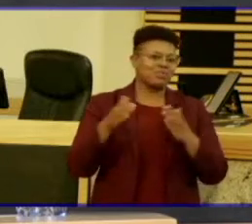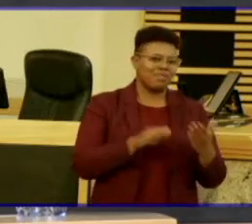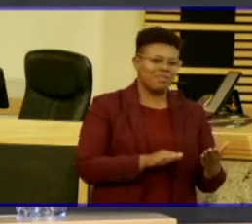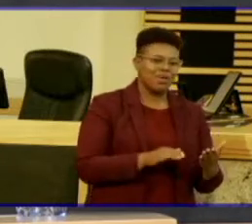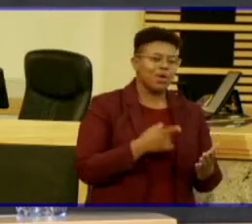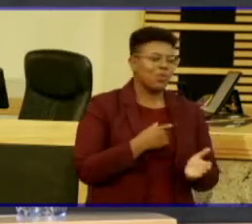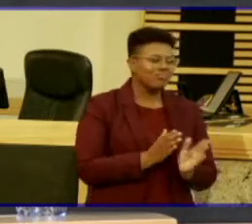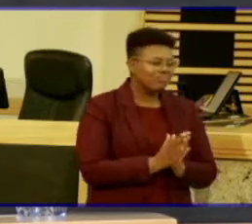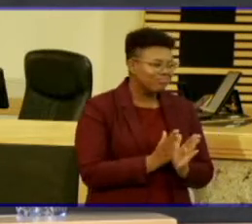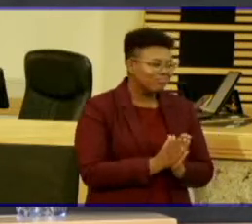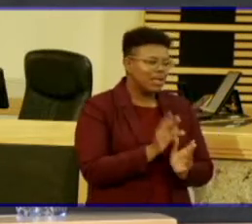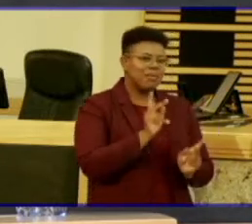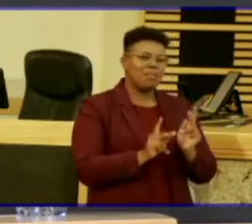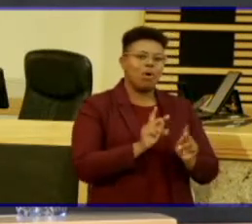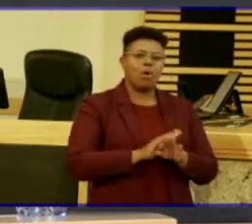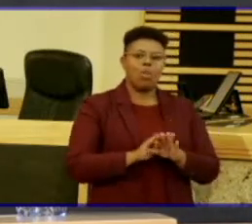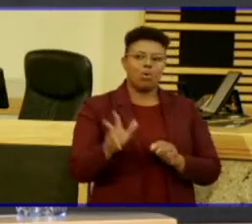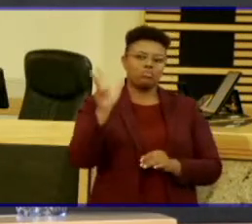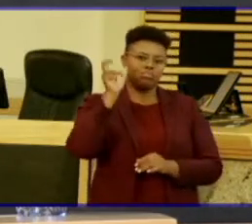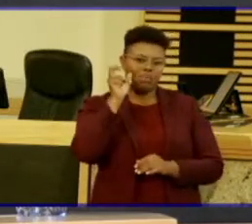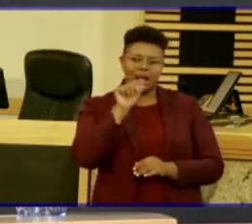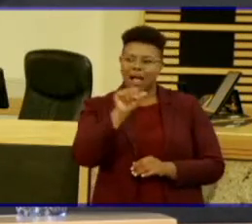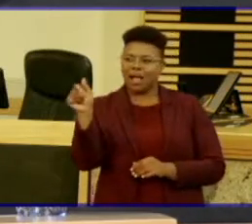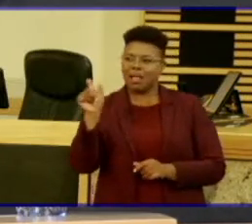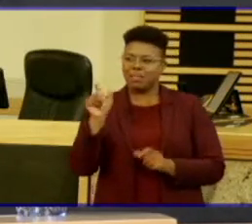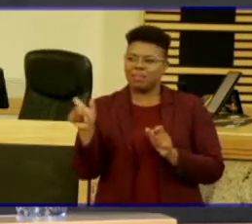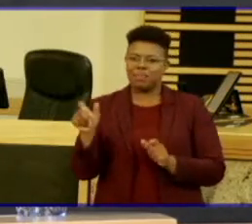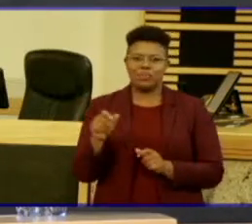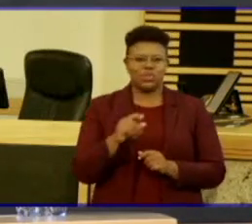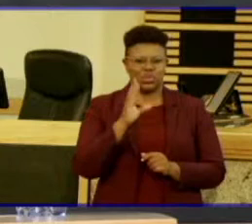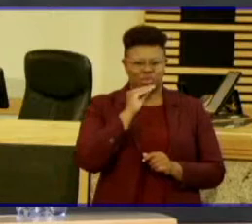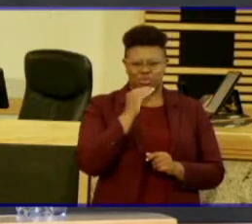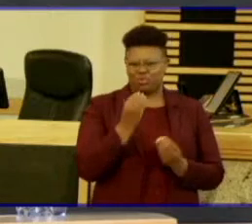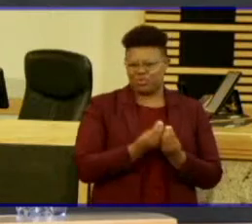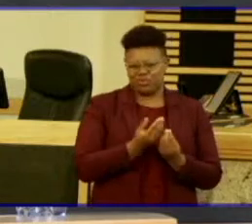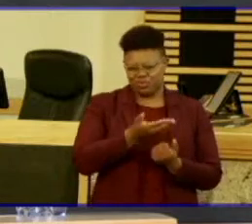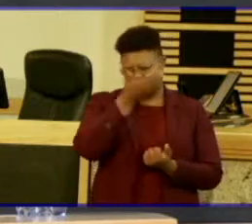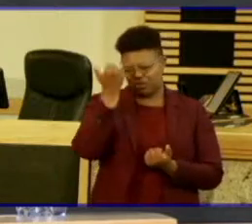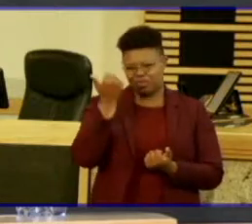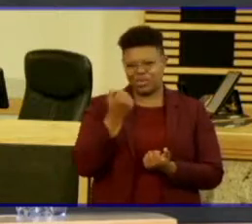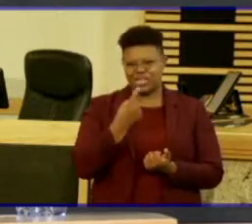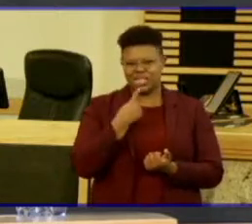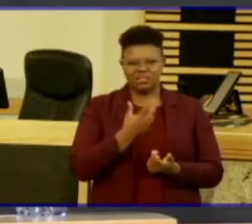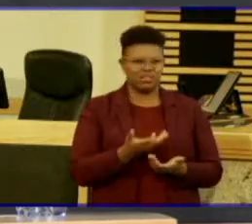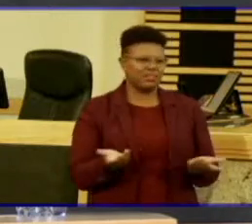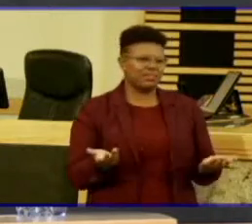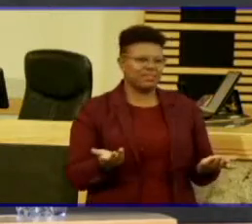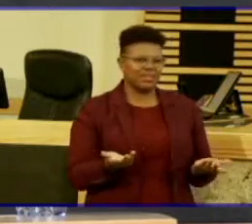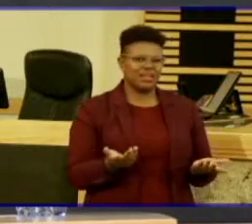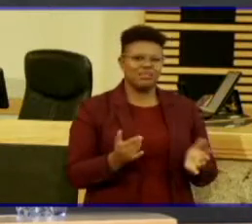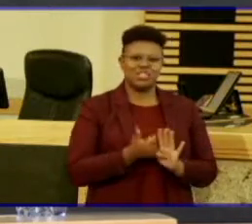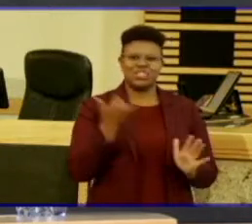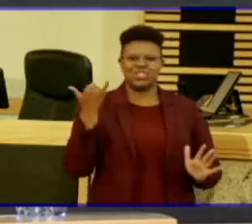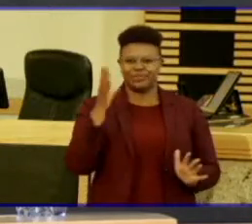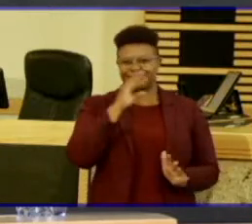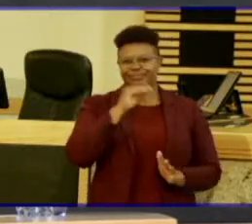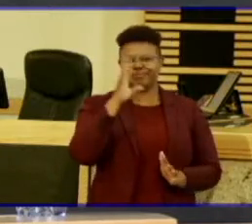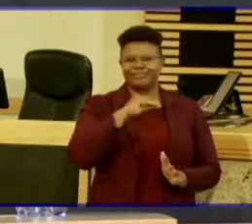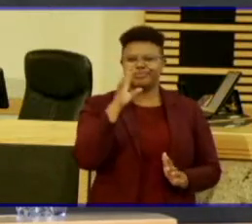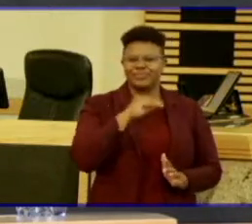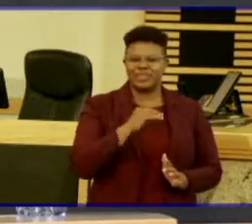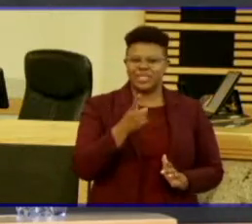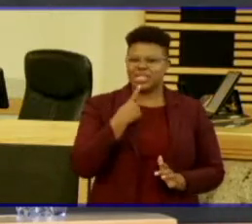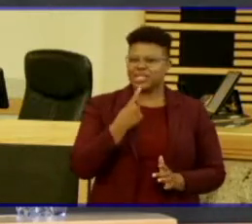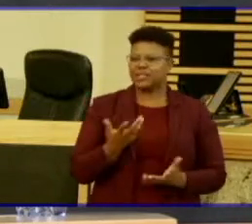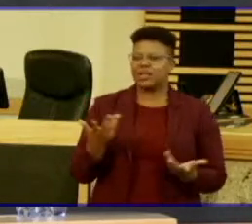abantu bangamameli yonke le nto ithethwa ngabanye abantu abathetha into abangayaziyo, abathetha unothanda nabakhamisa abatyhali bethetha